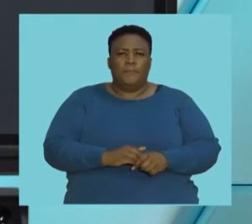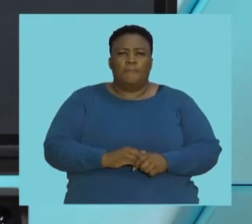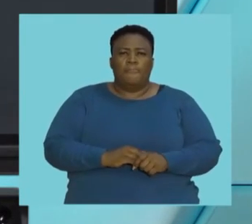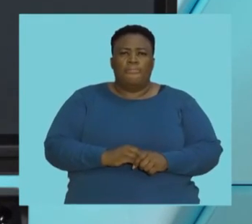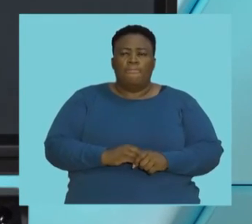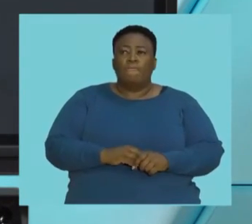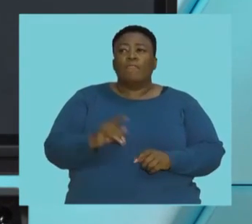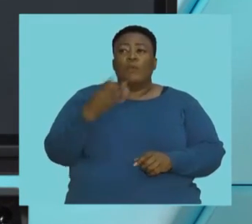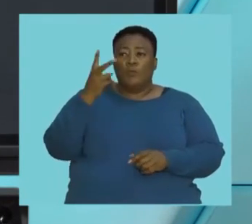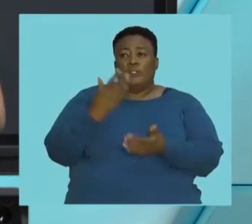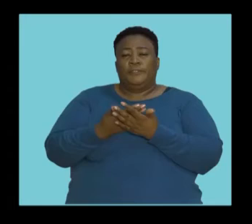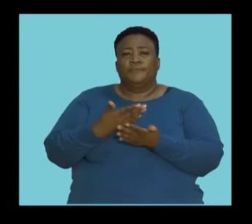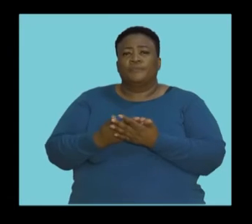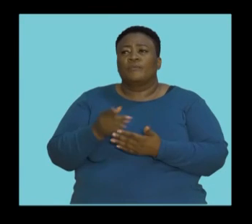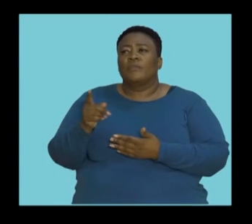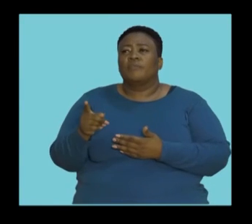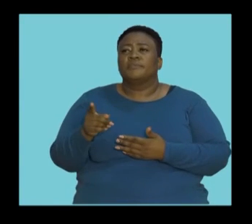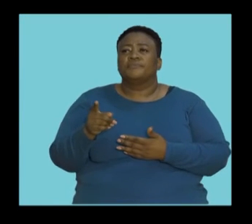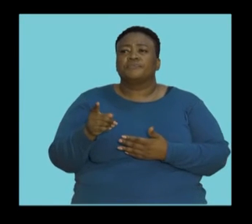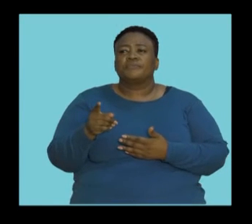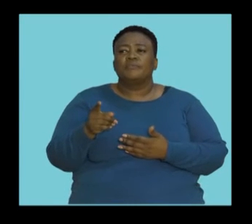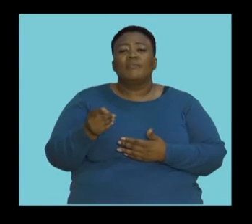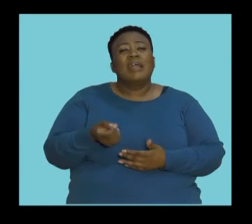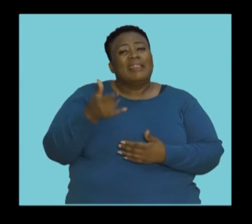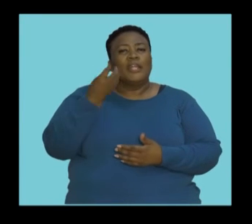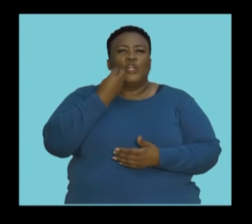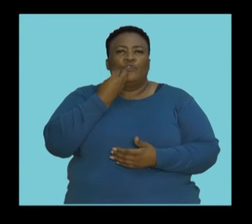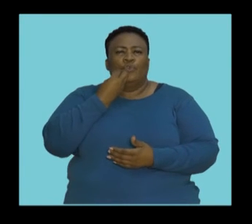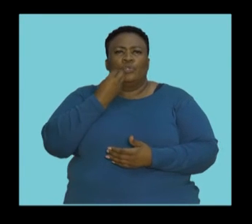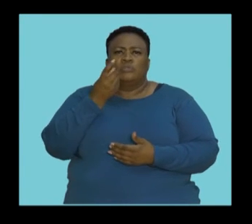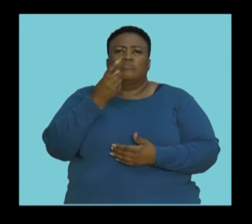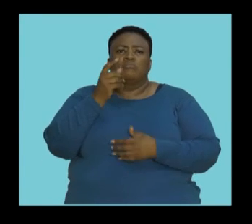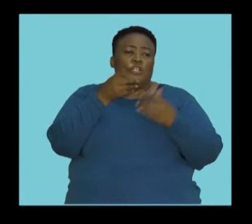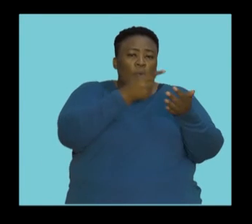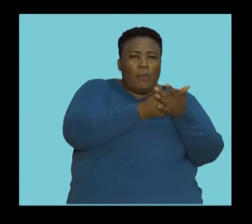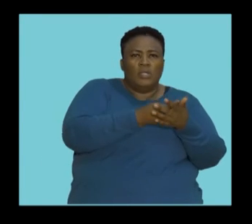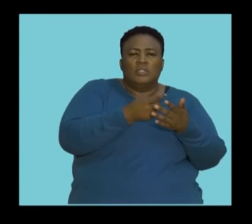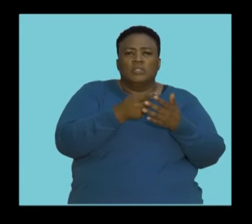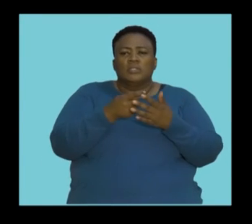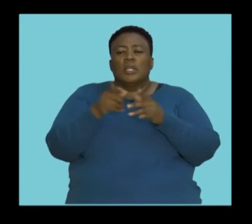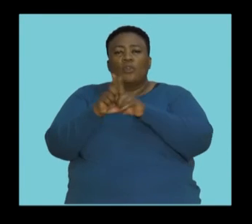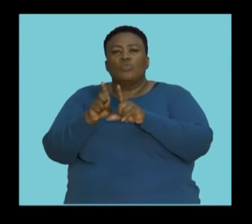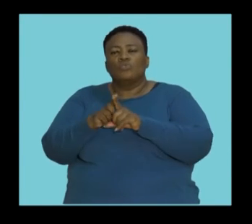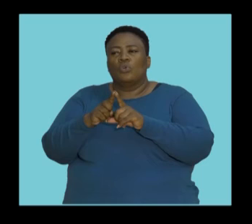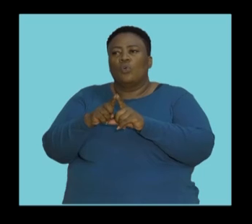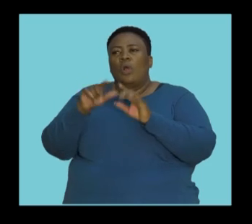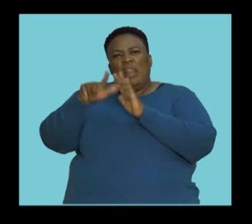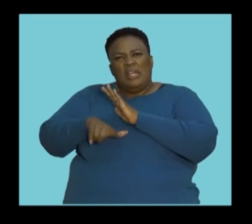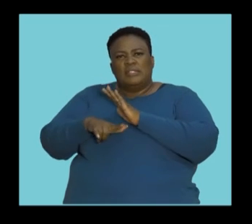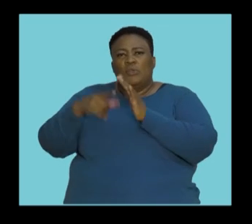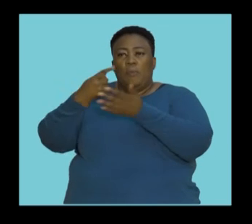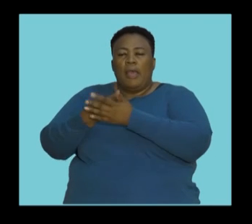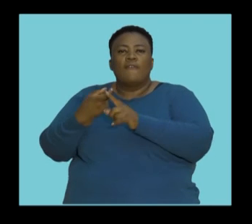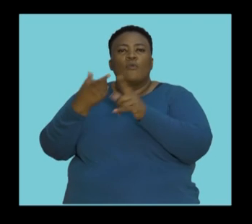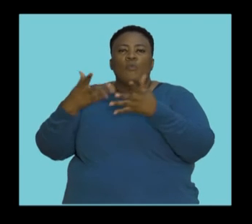ability to access that food, and clearly we see that here. So there's very little food that is bought, and even less that is